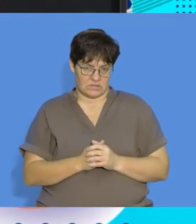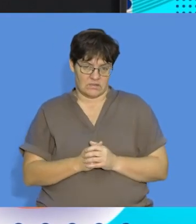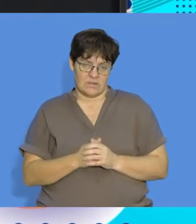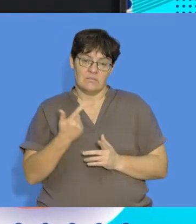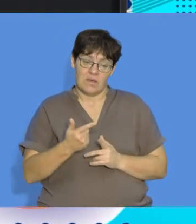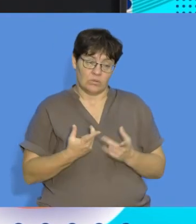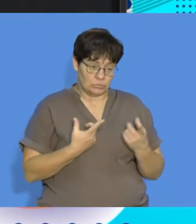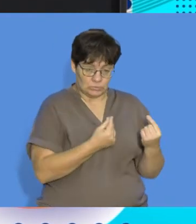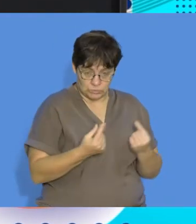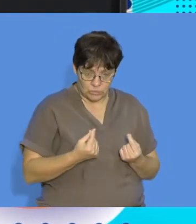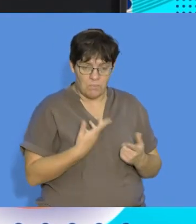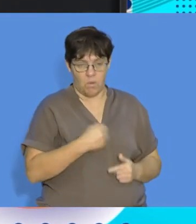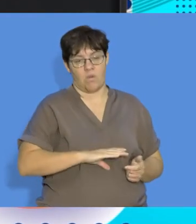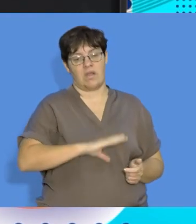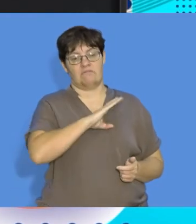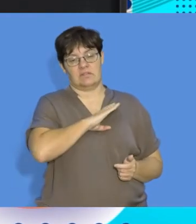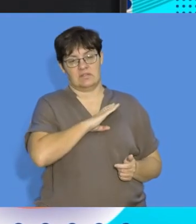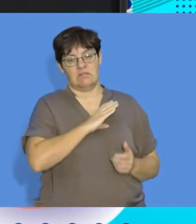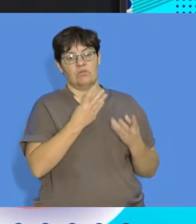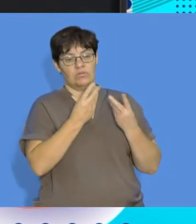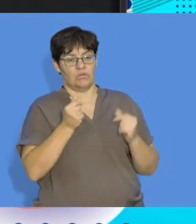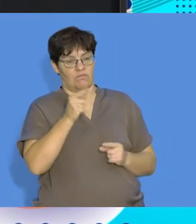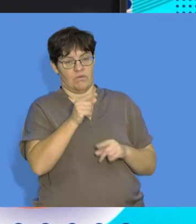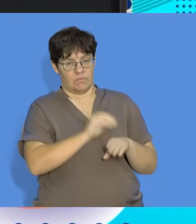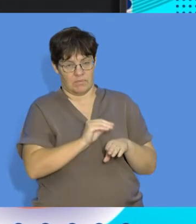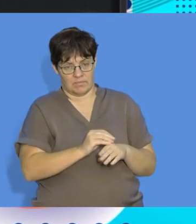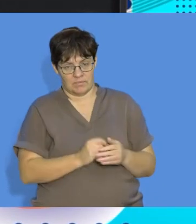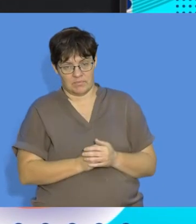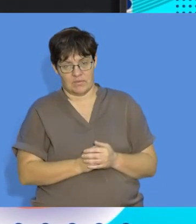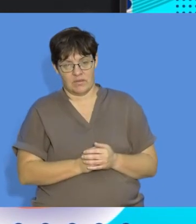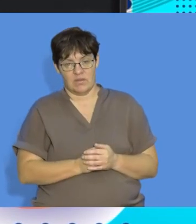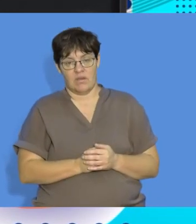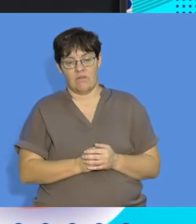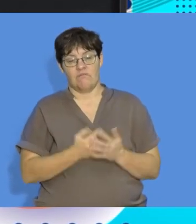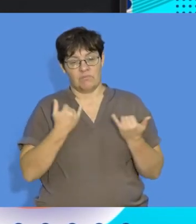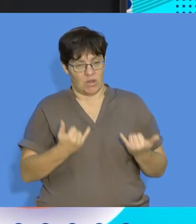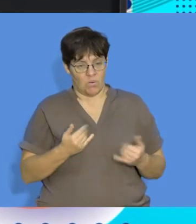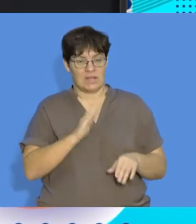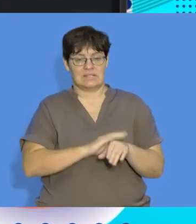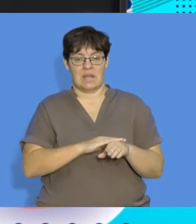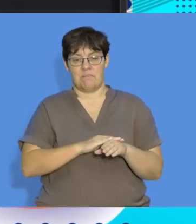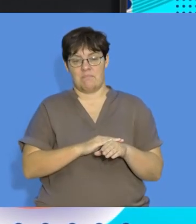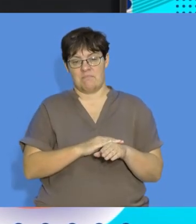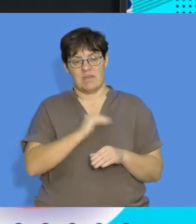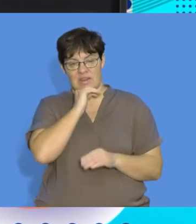okay? And by that you become confident in how to solve the circuits. From now,